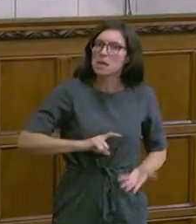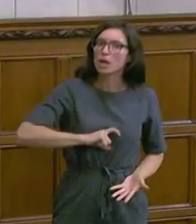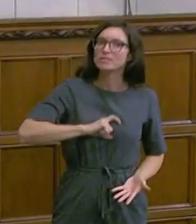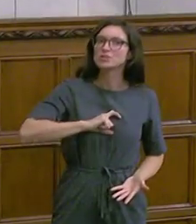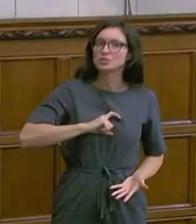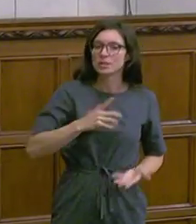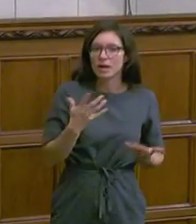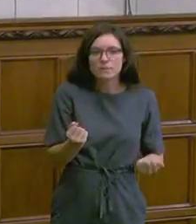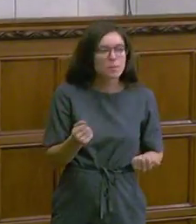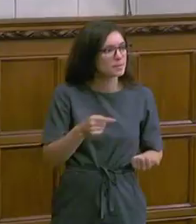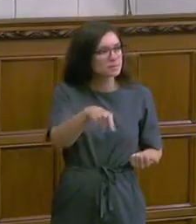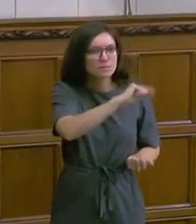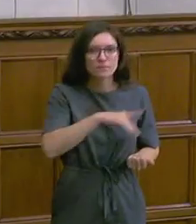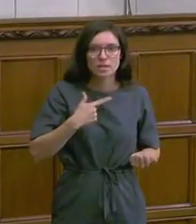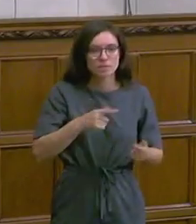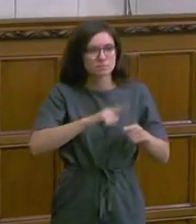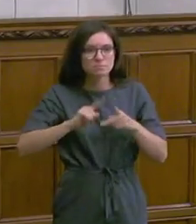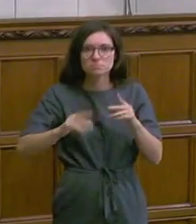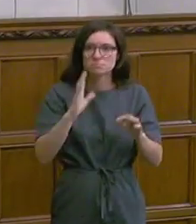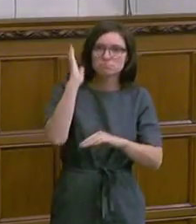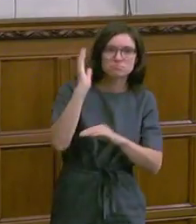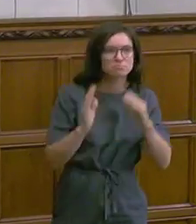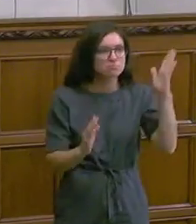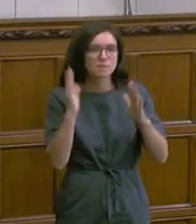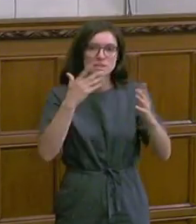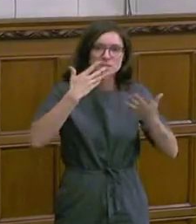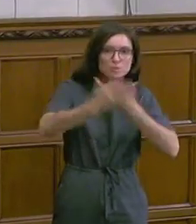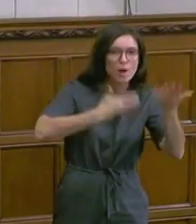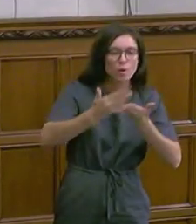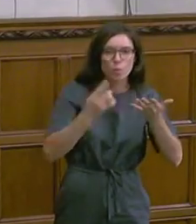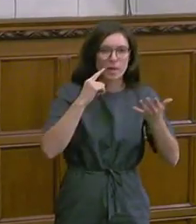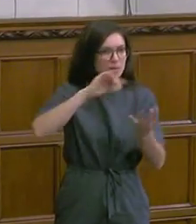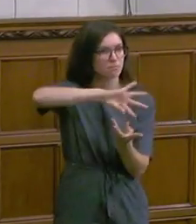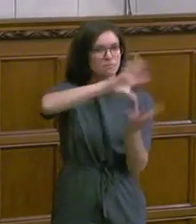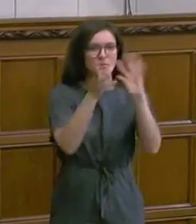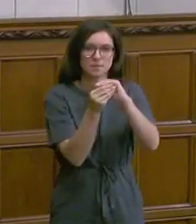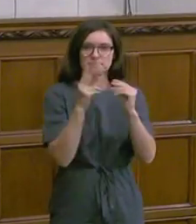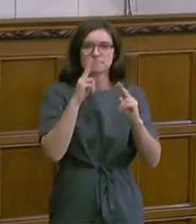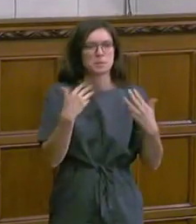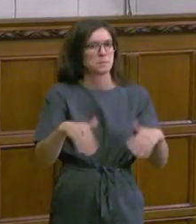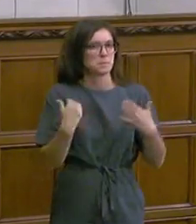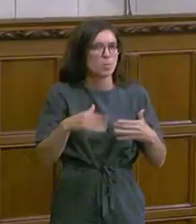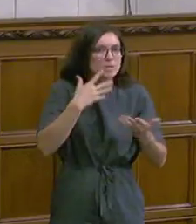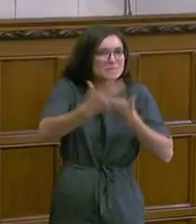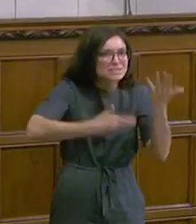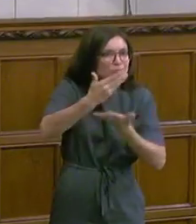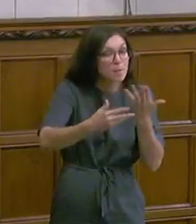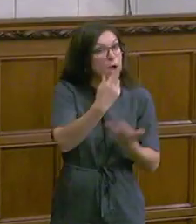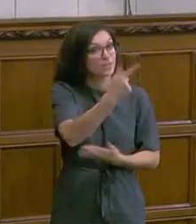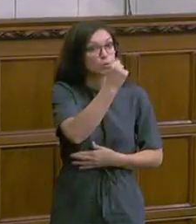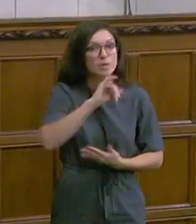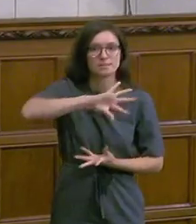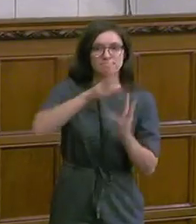from everybody who's spoken, and he knows the pressures that have been described, and hopefully he can champion the